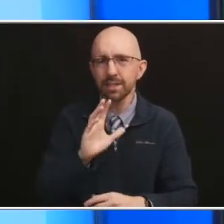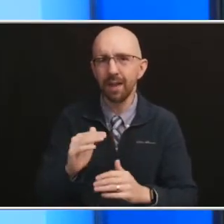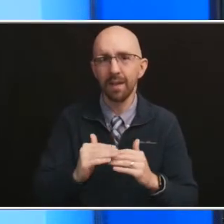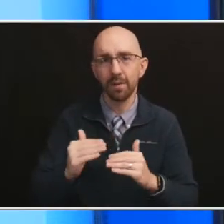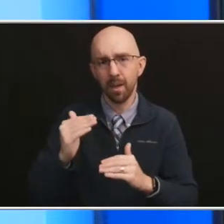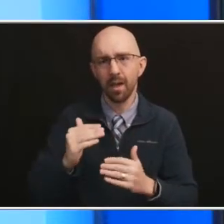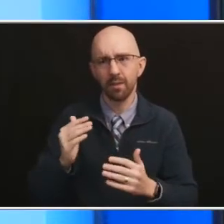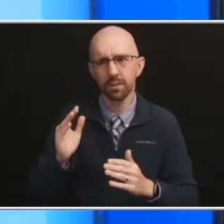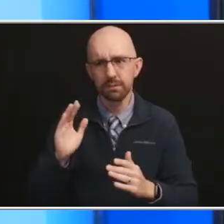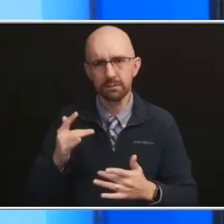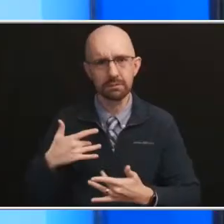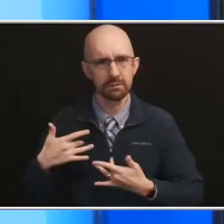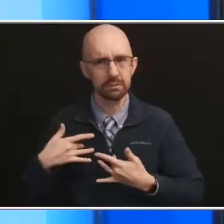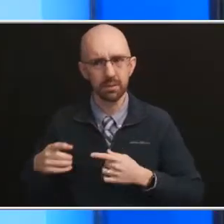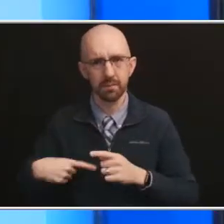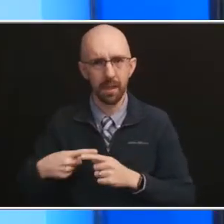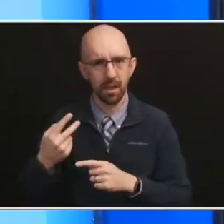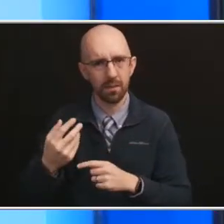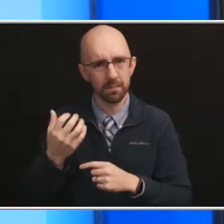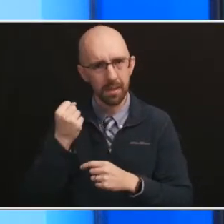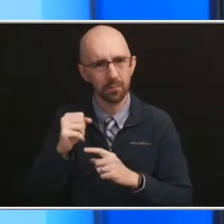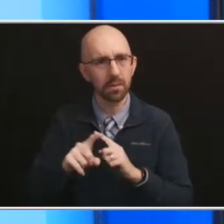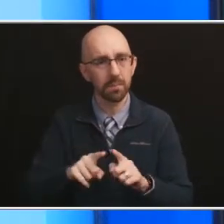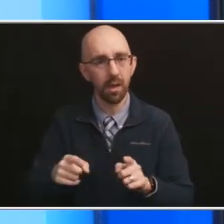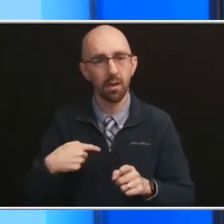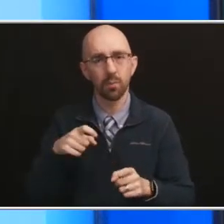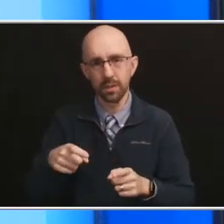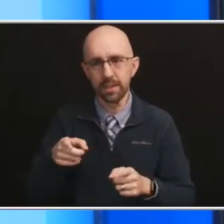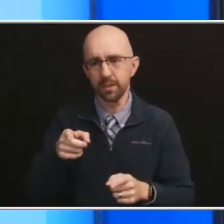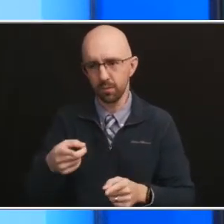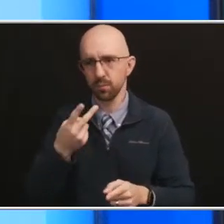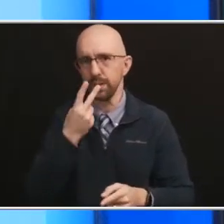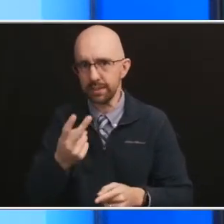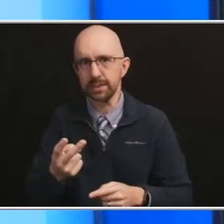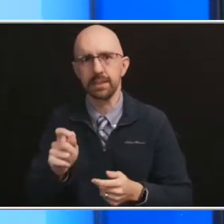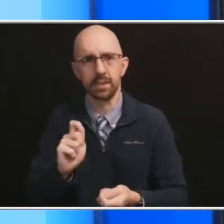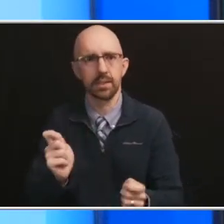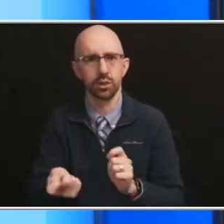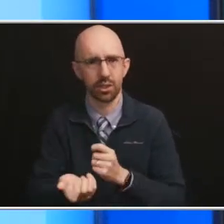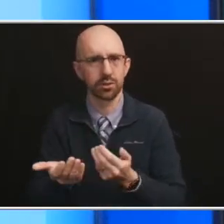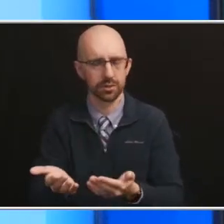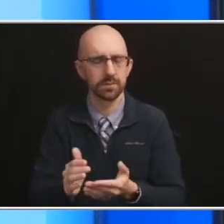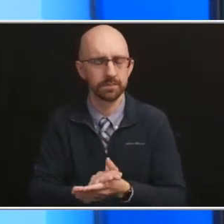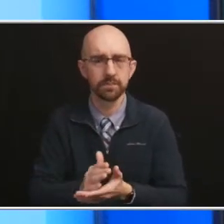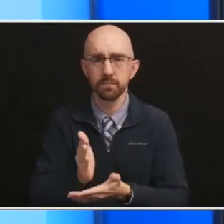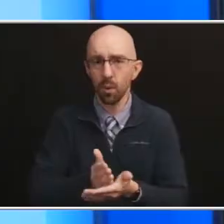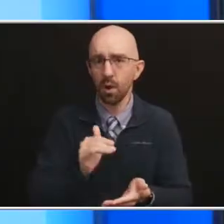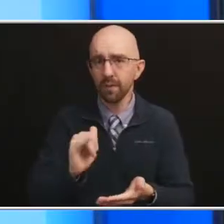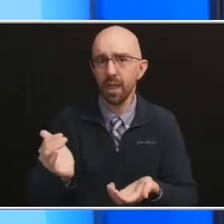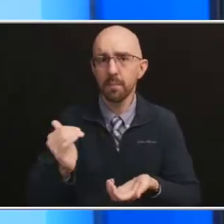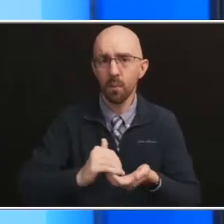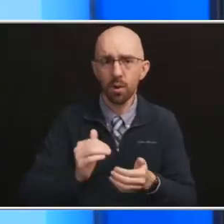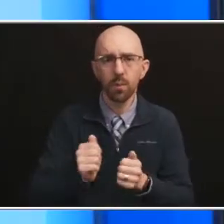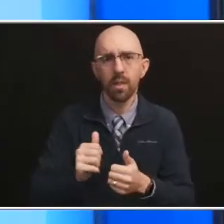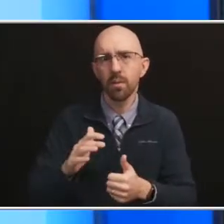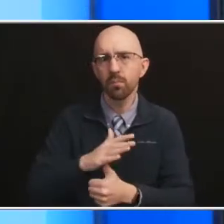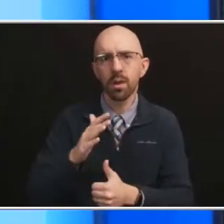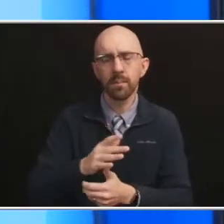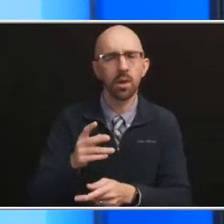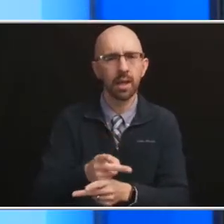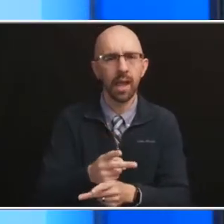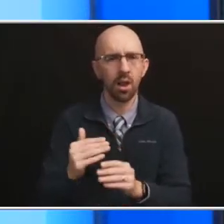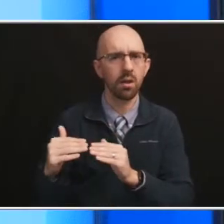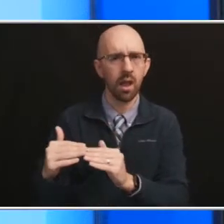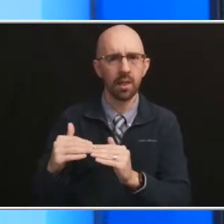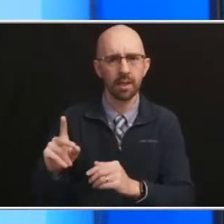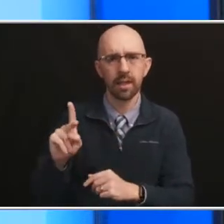we need to see the folks that have early changes, right? So part of that is partnering with our primary care colleagues. So at KU, we've